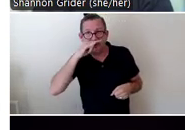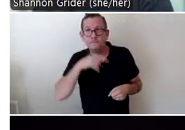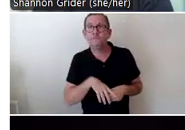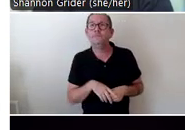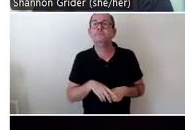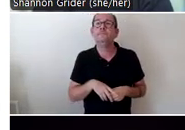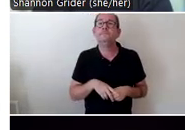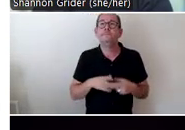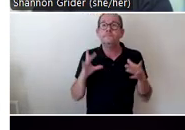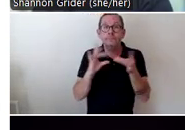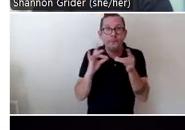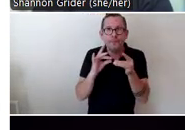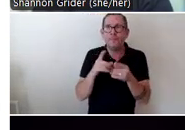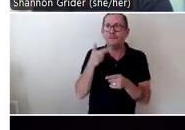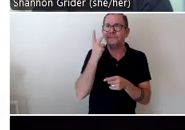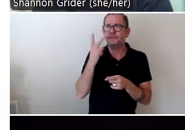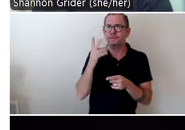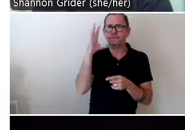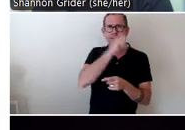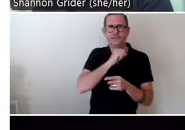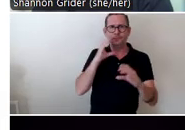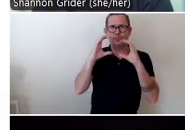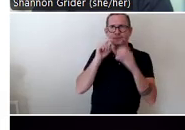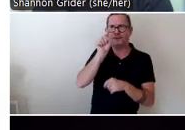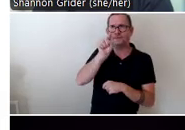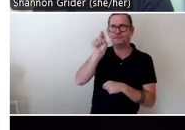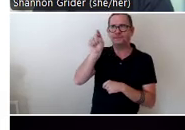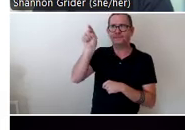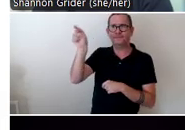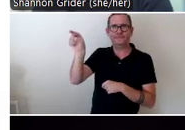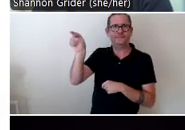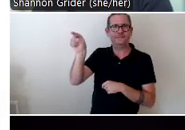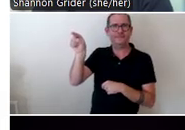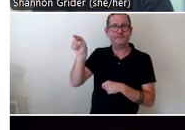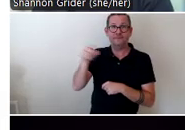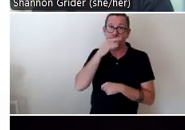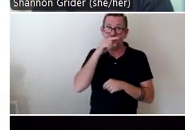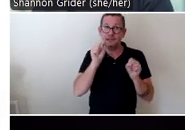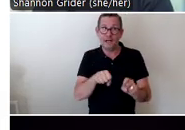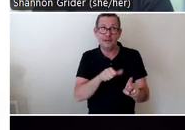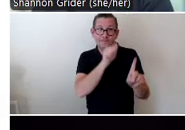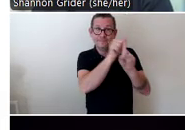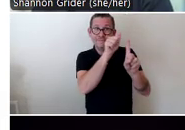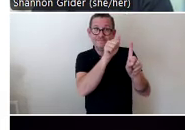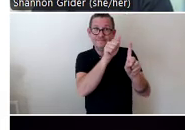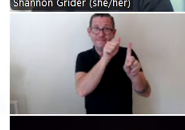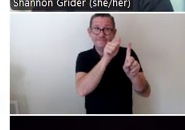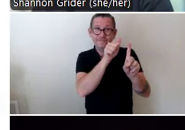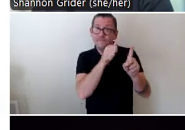father and his hearing child, and the doctor is making comments to